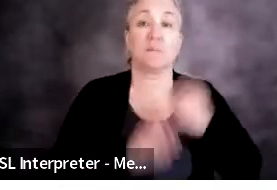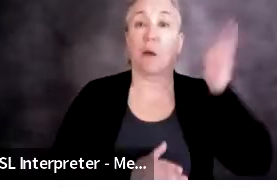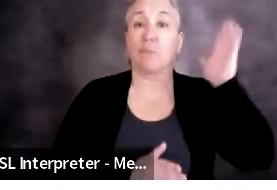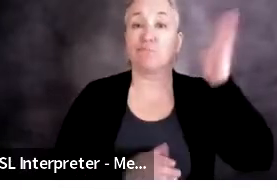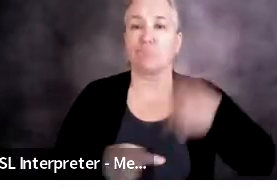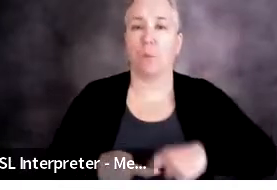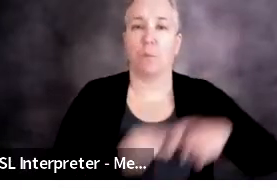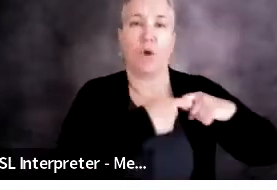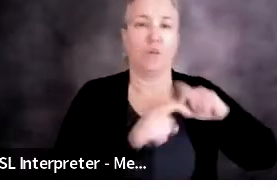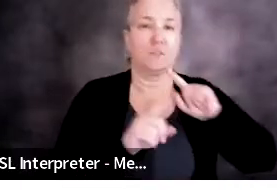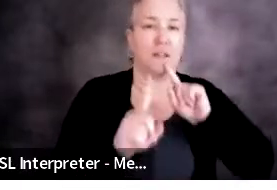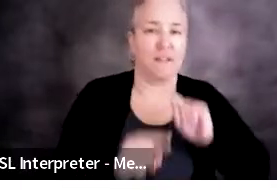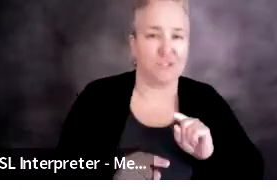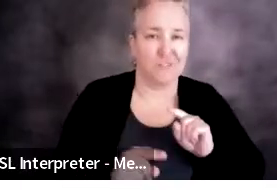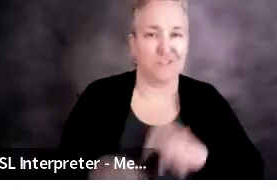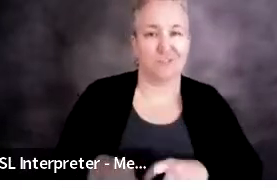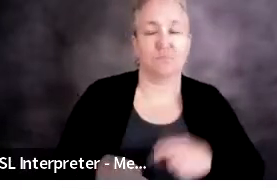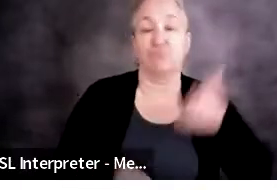answer the questions.